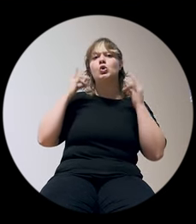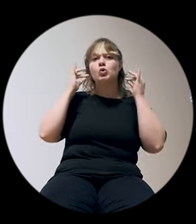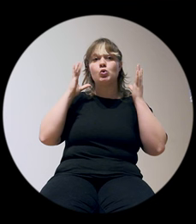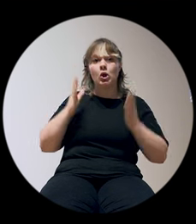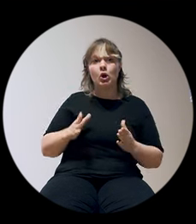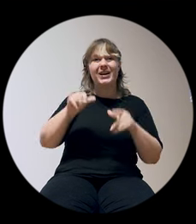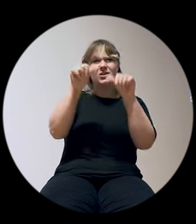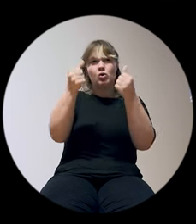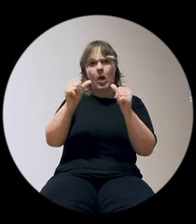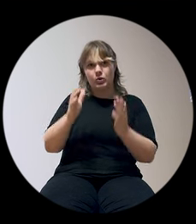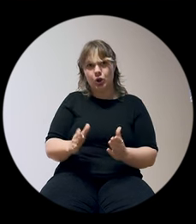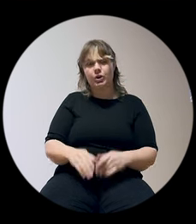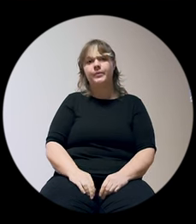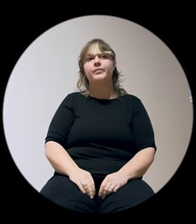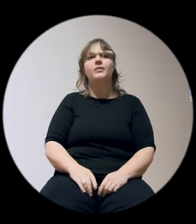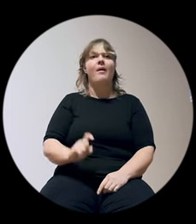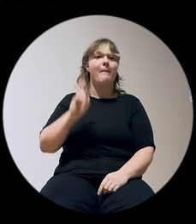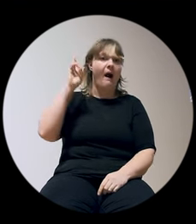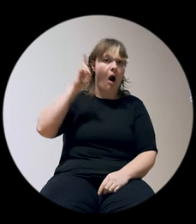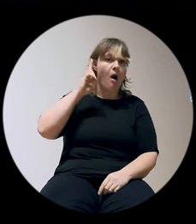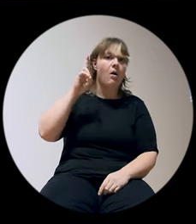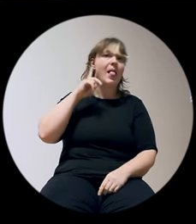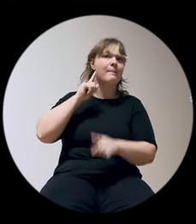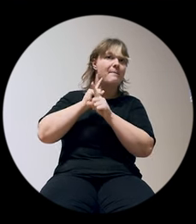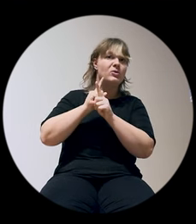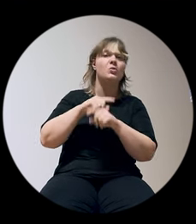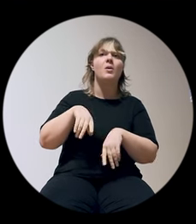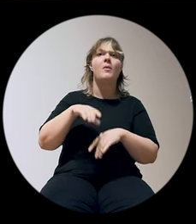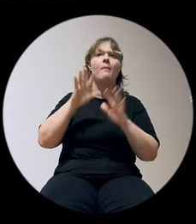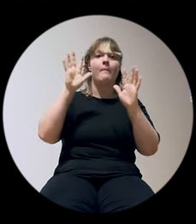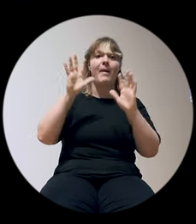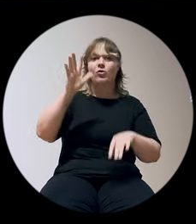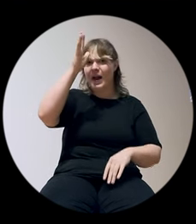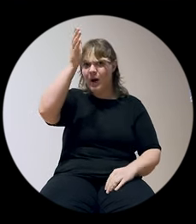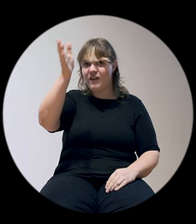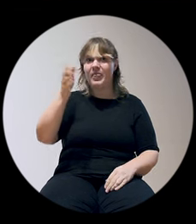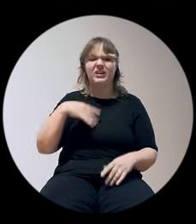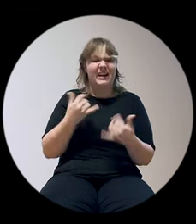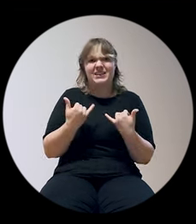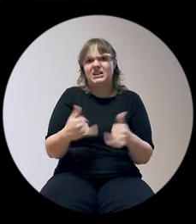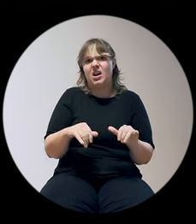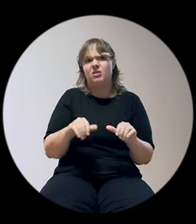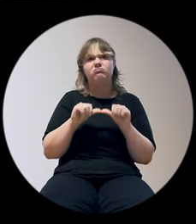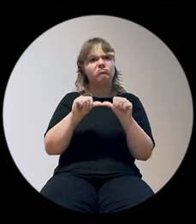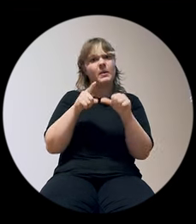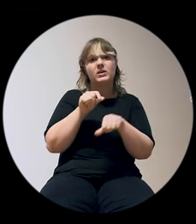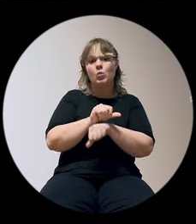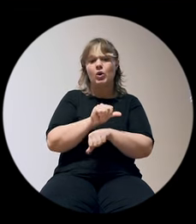sculptor, my uncle, my mentor, my great-grandfather, and I still do this work